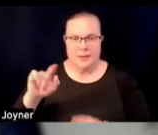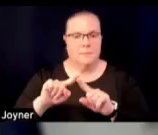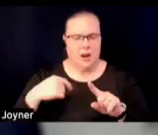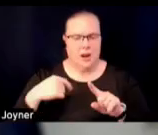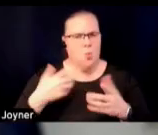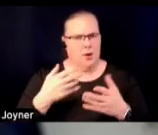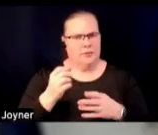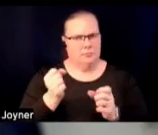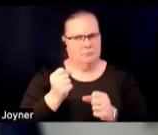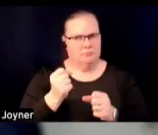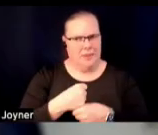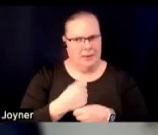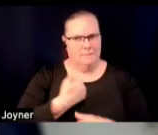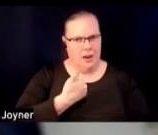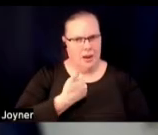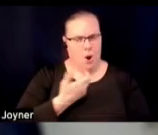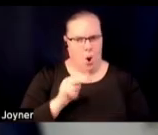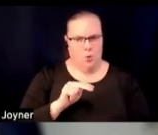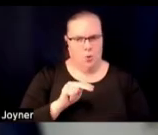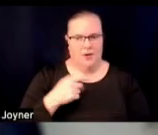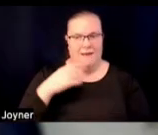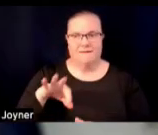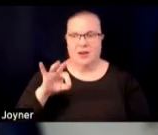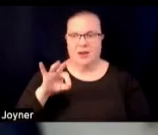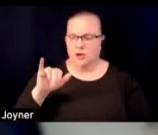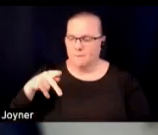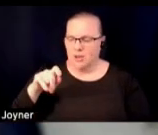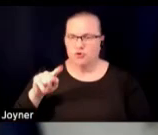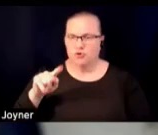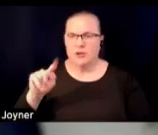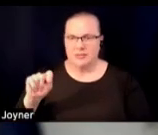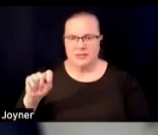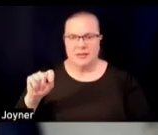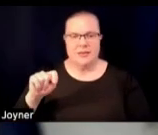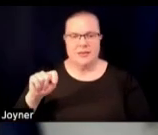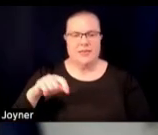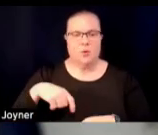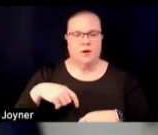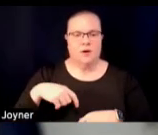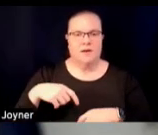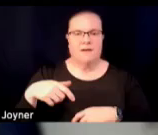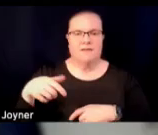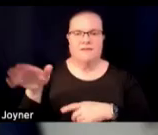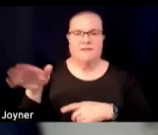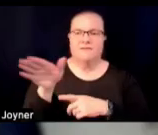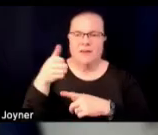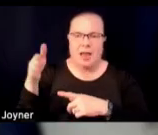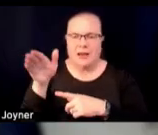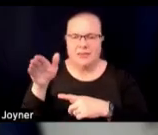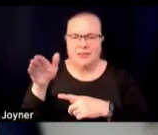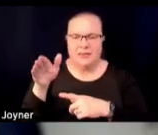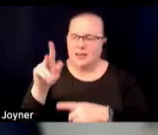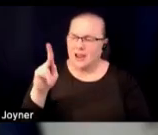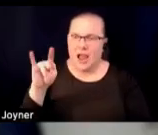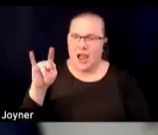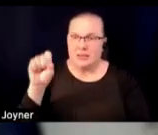that I found an image on Pinterest of these kids flying fish kites, and the idea popped into my mind. What